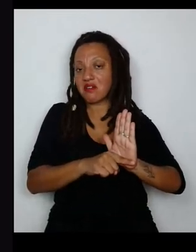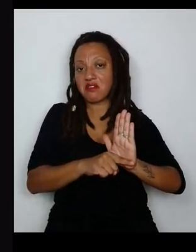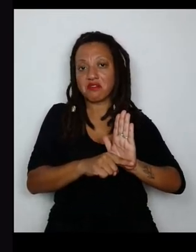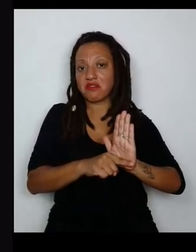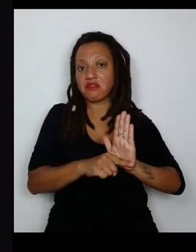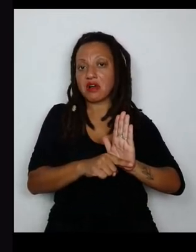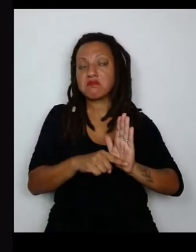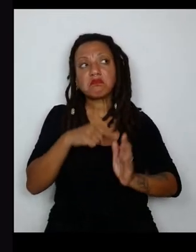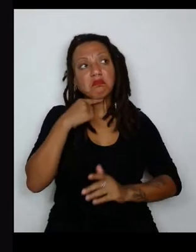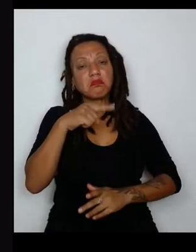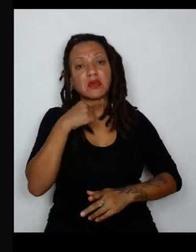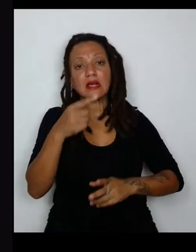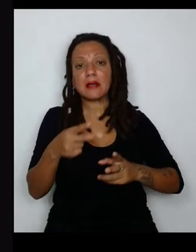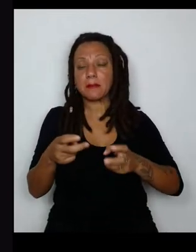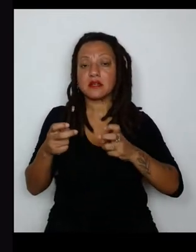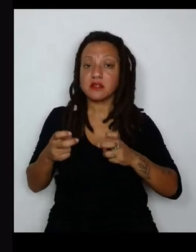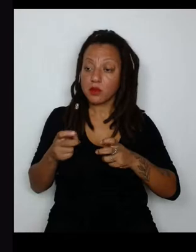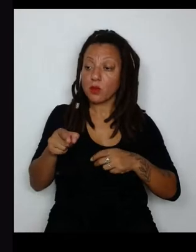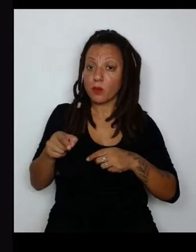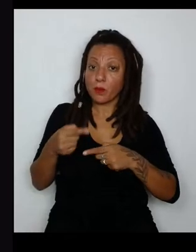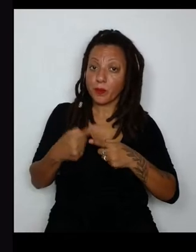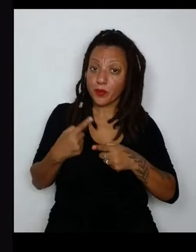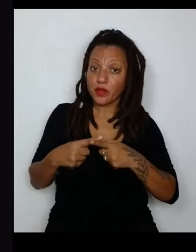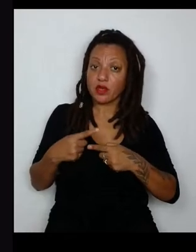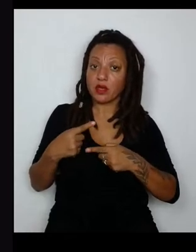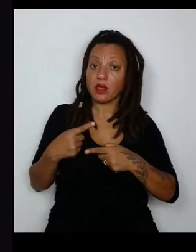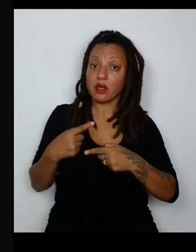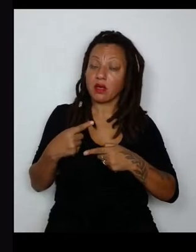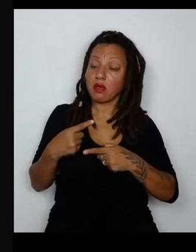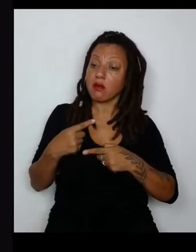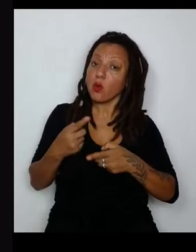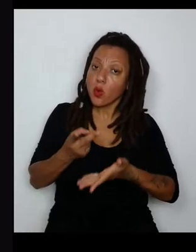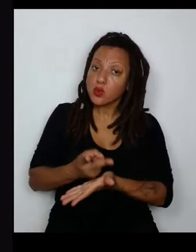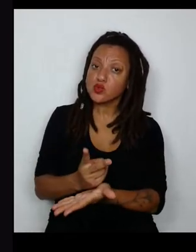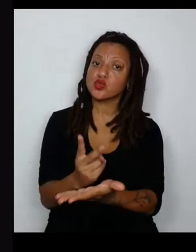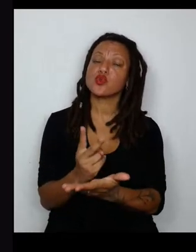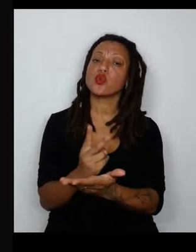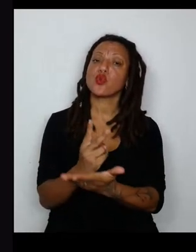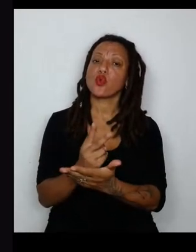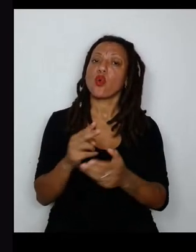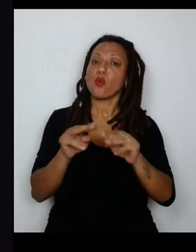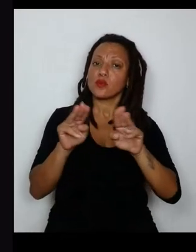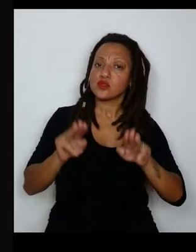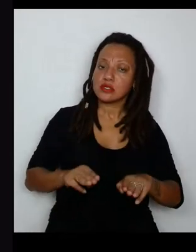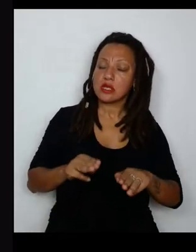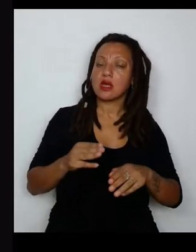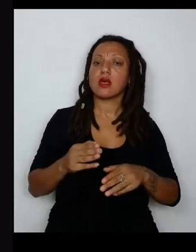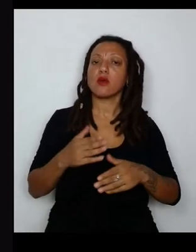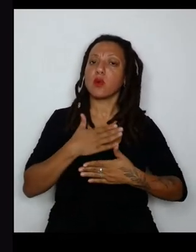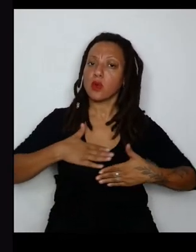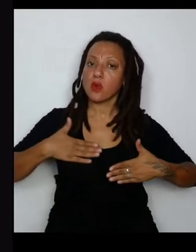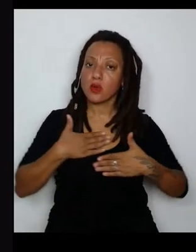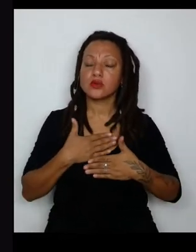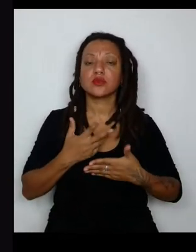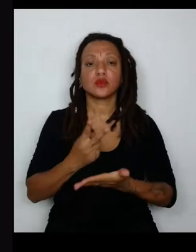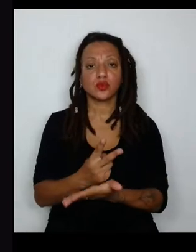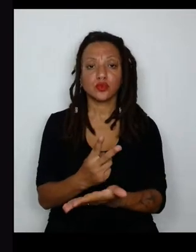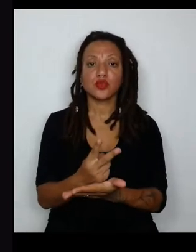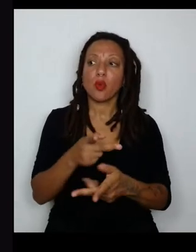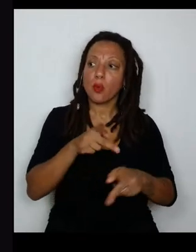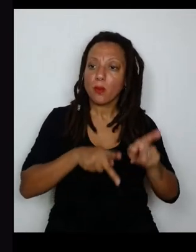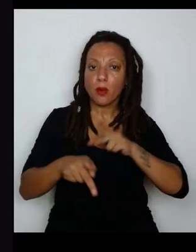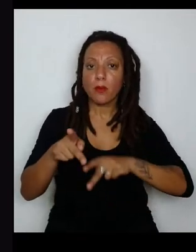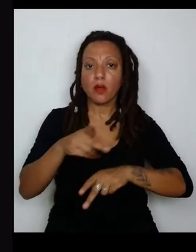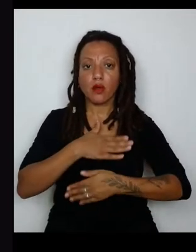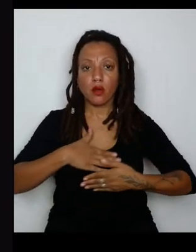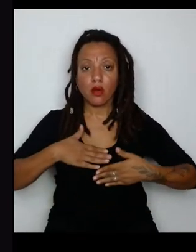popular musiological or art historical prestige of the artist although they have occasioned